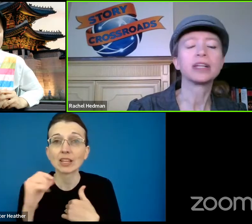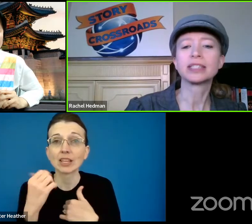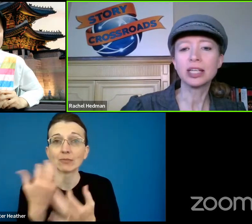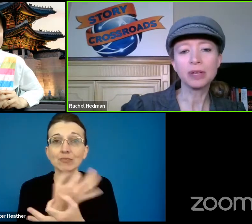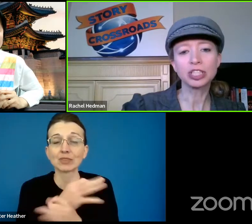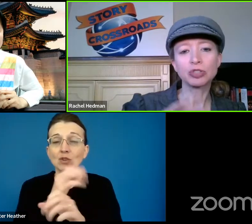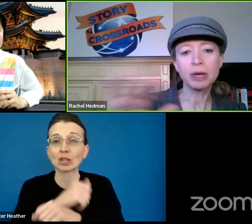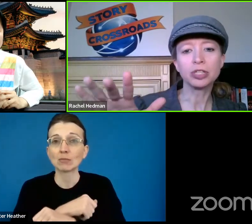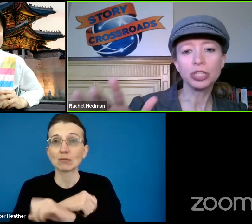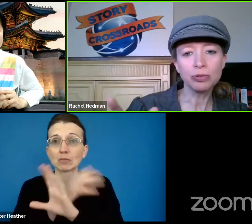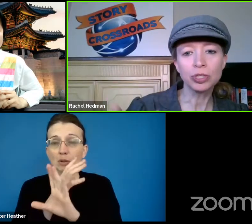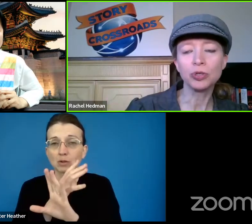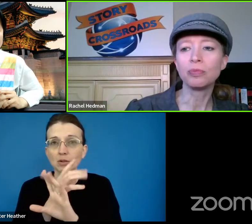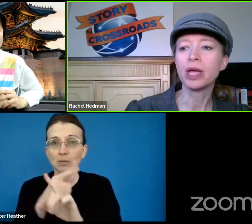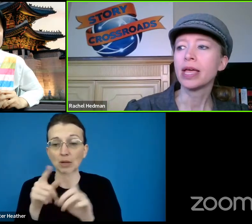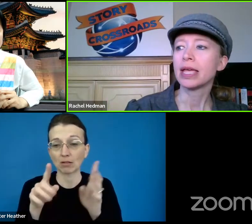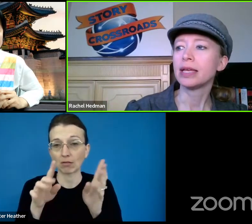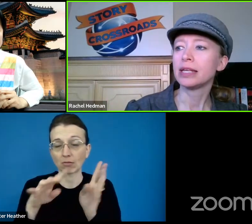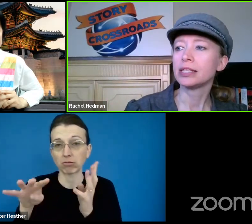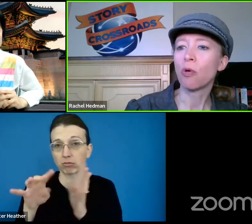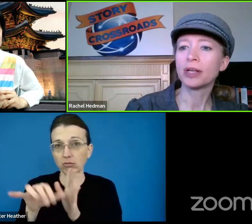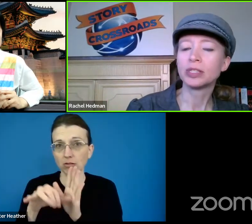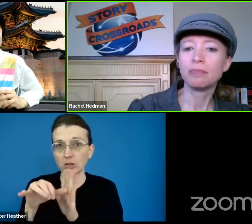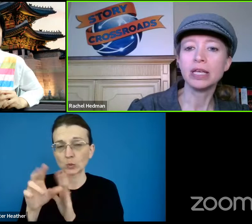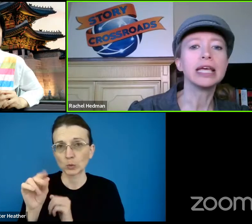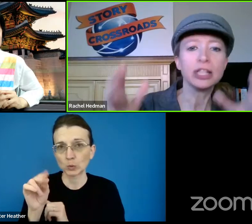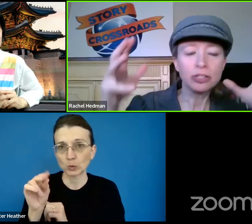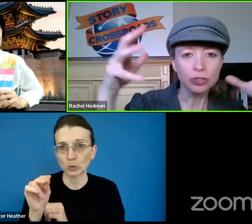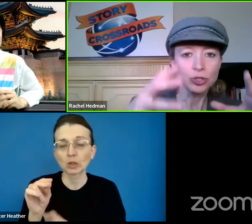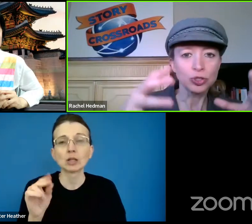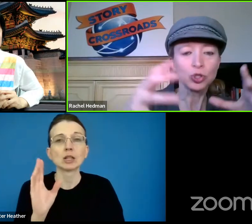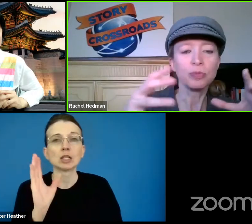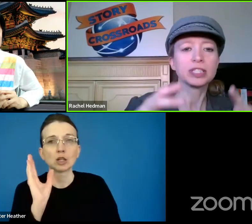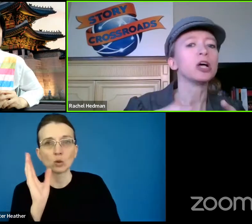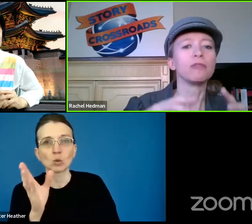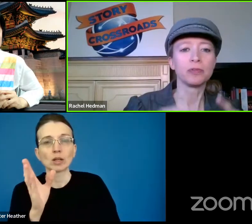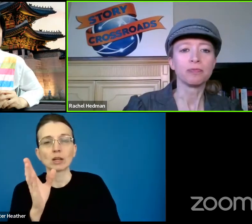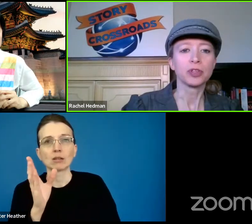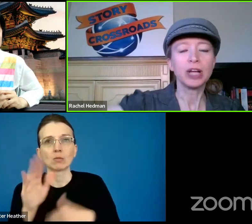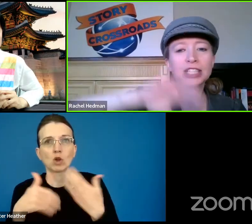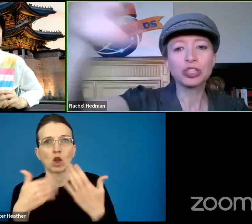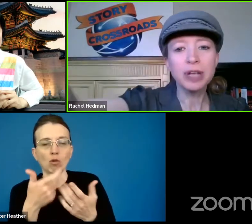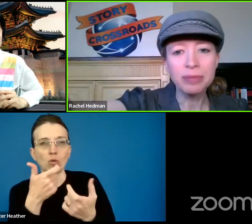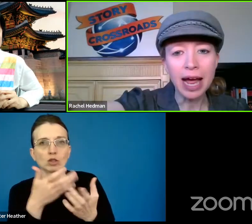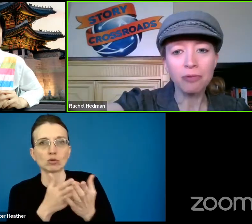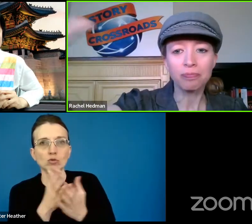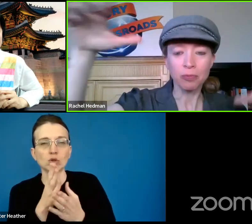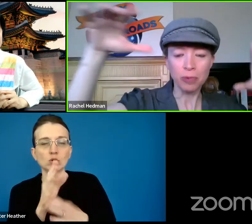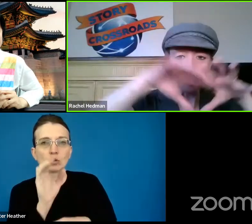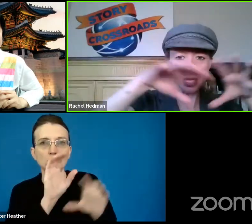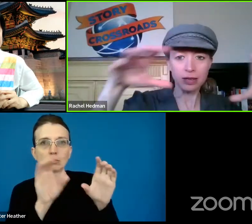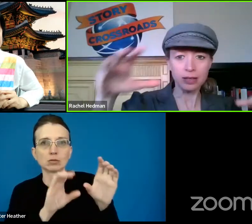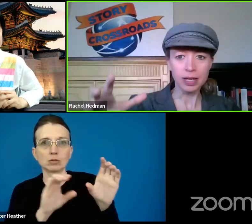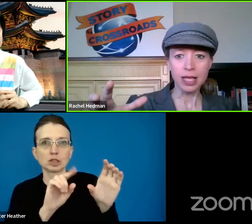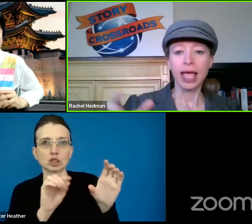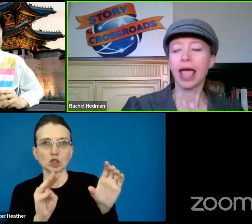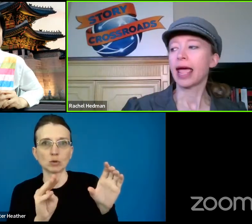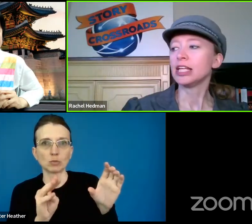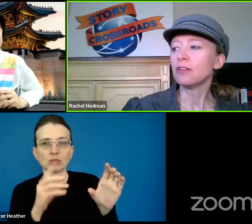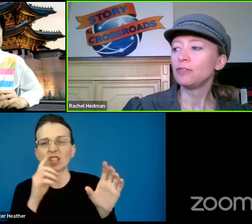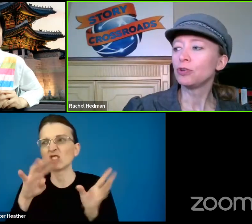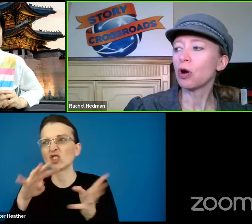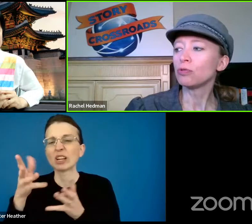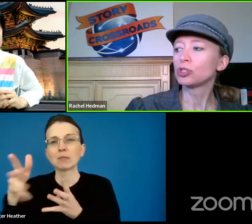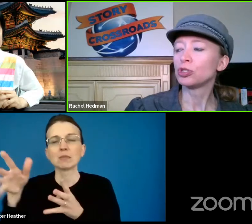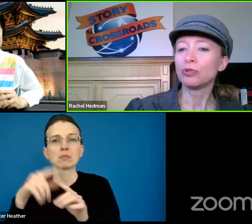live thing, but instead of being streamed to YouTube, it is going to be in Zoom itself. So not streamed out, but within.